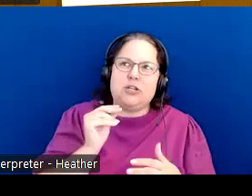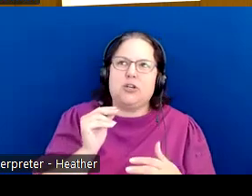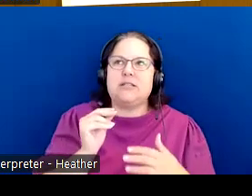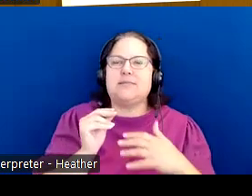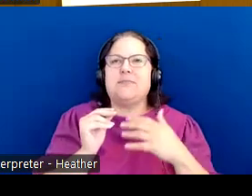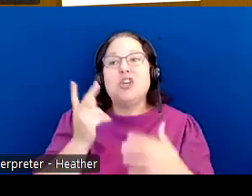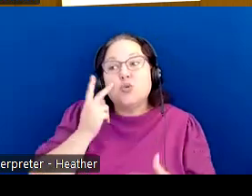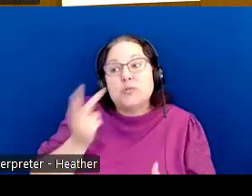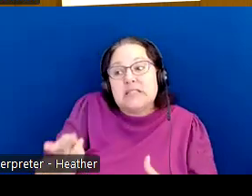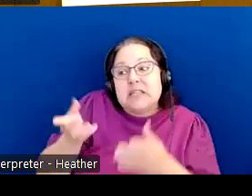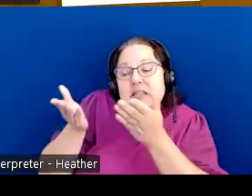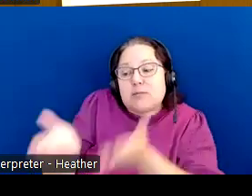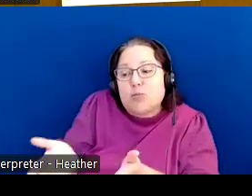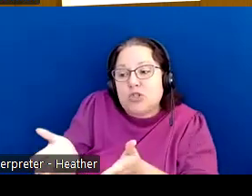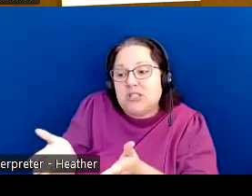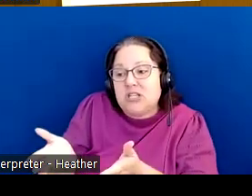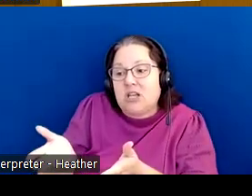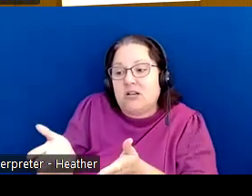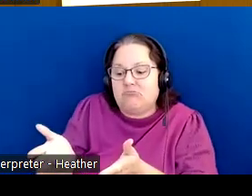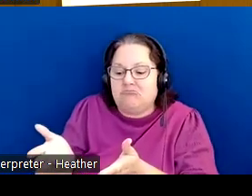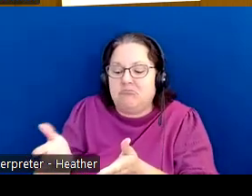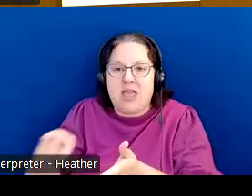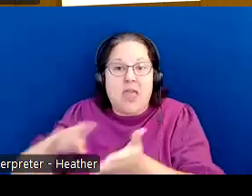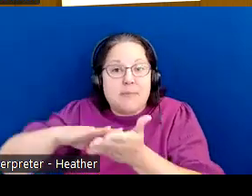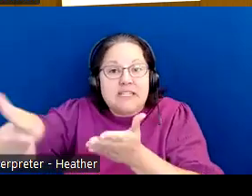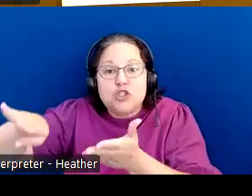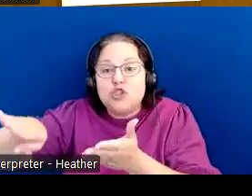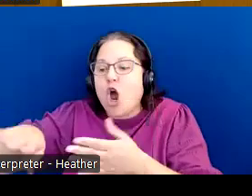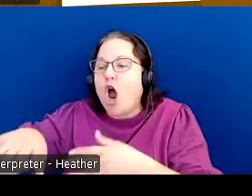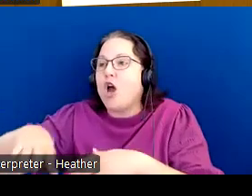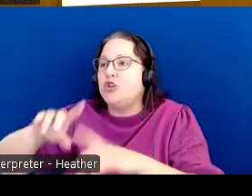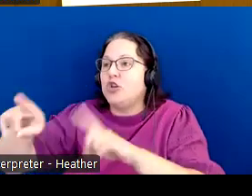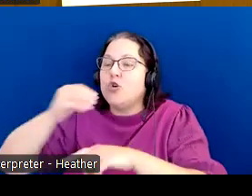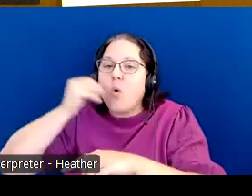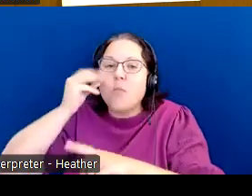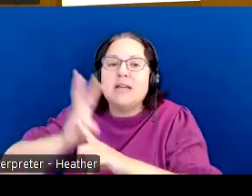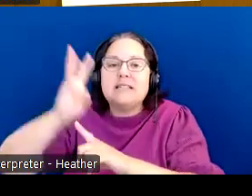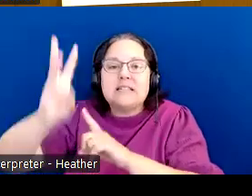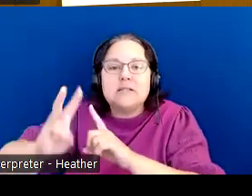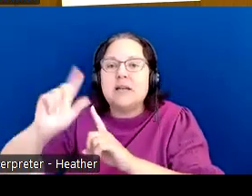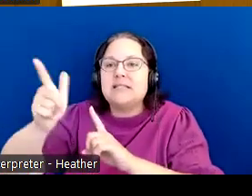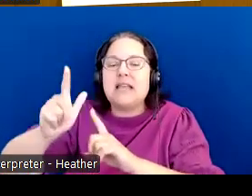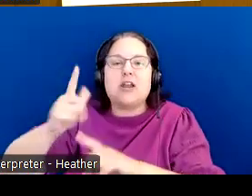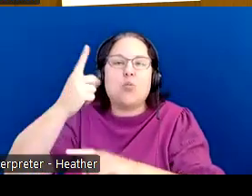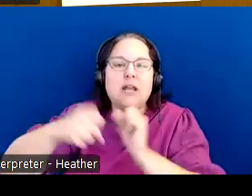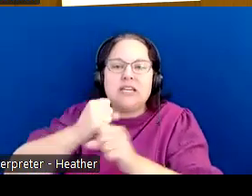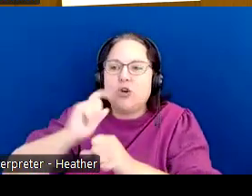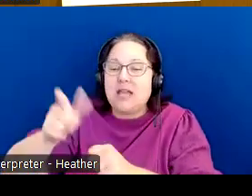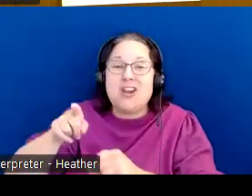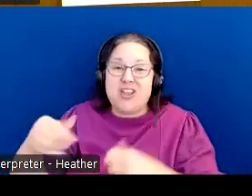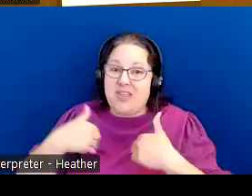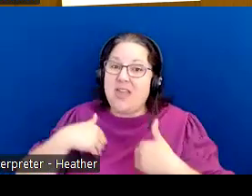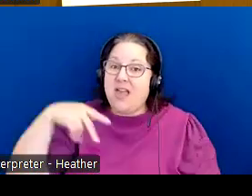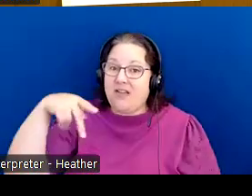see somebody, however they've been discharged, however much later, 6 months later, a year later, and they're having some